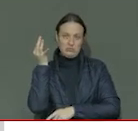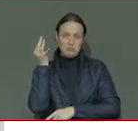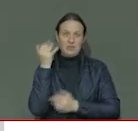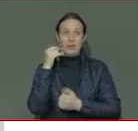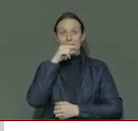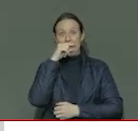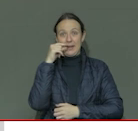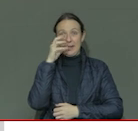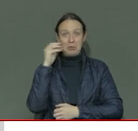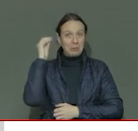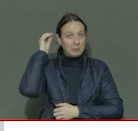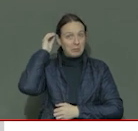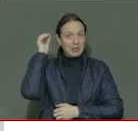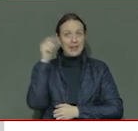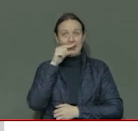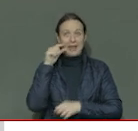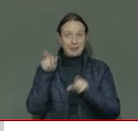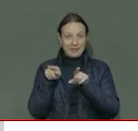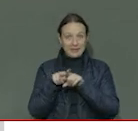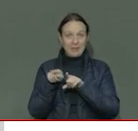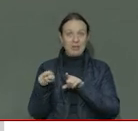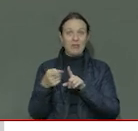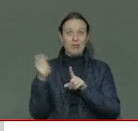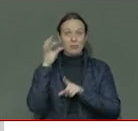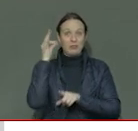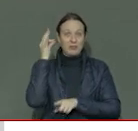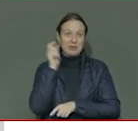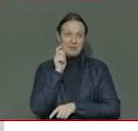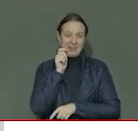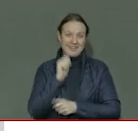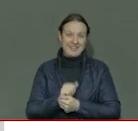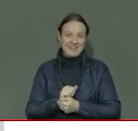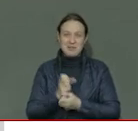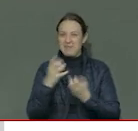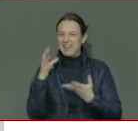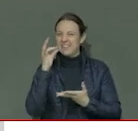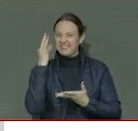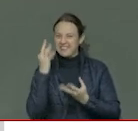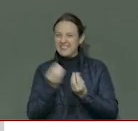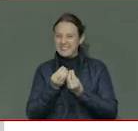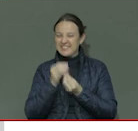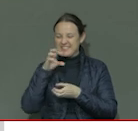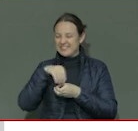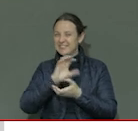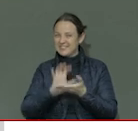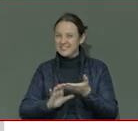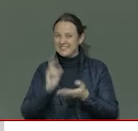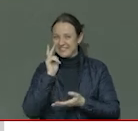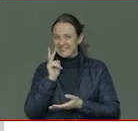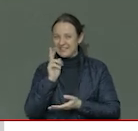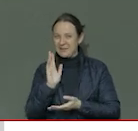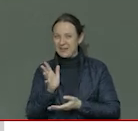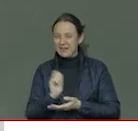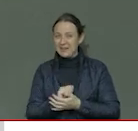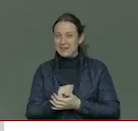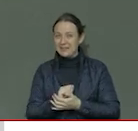name, he was even named after a French pool, swimming pool. So we see lots of French elements, but there